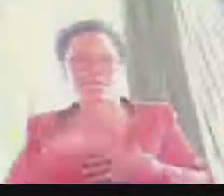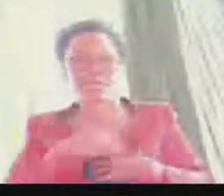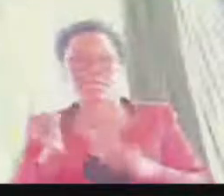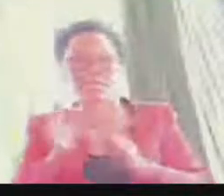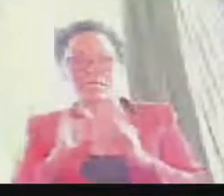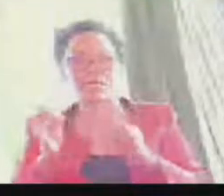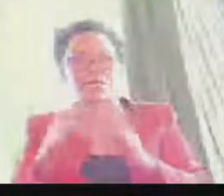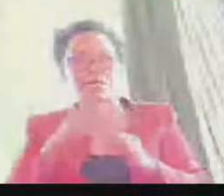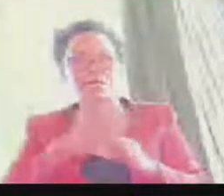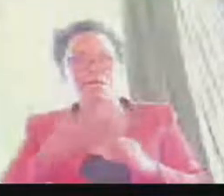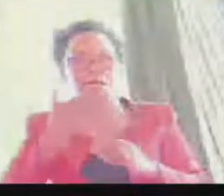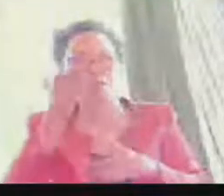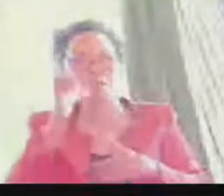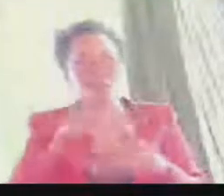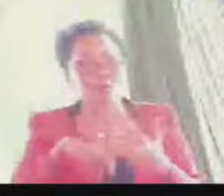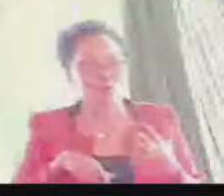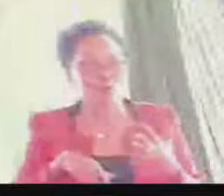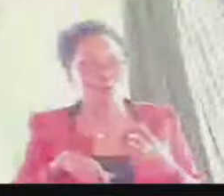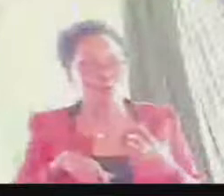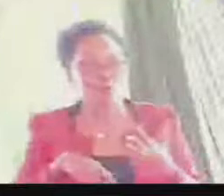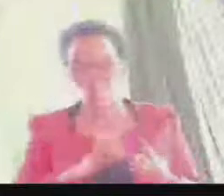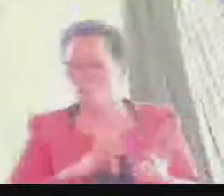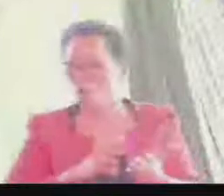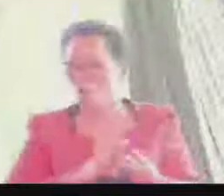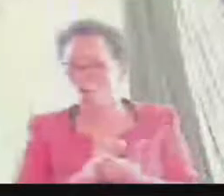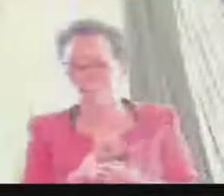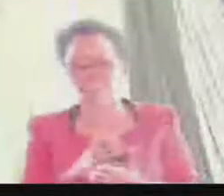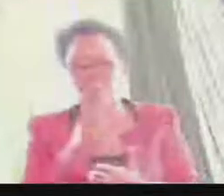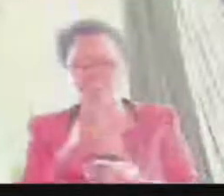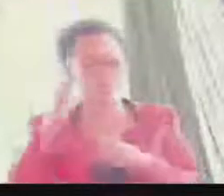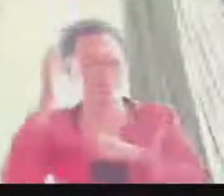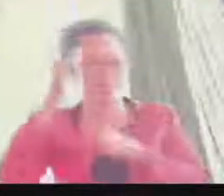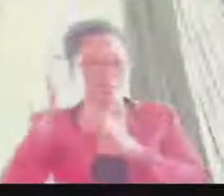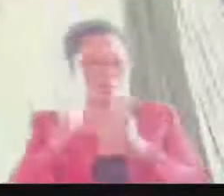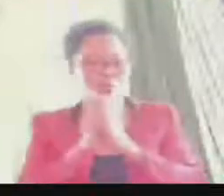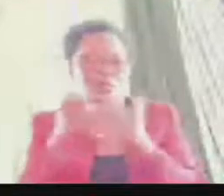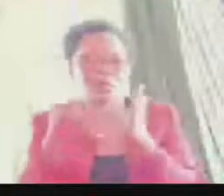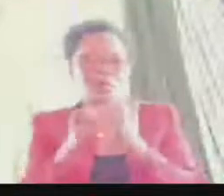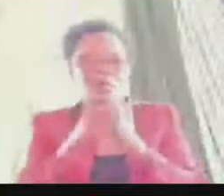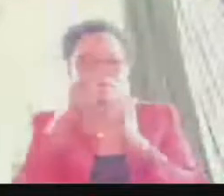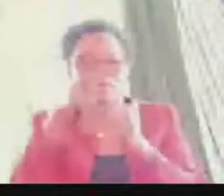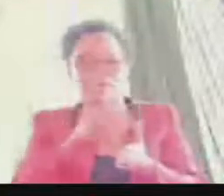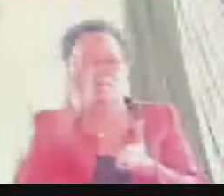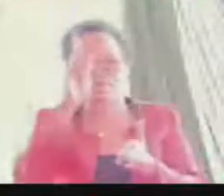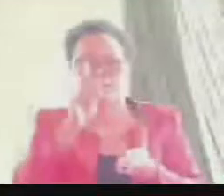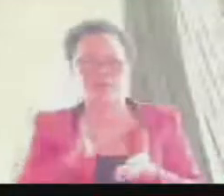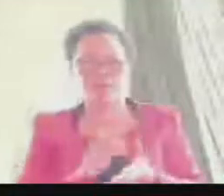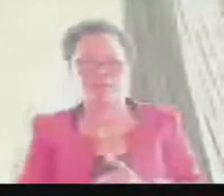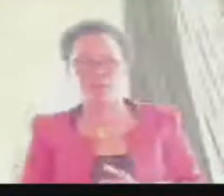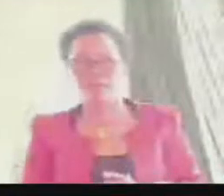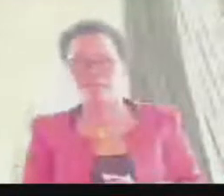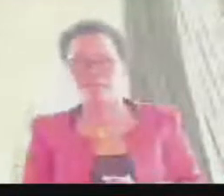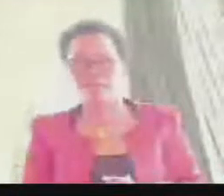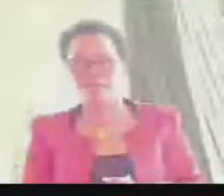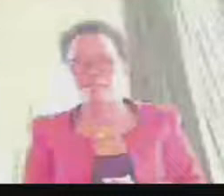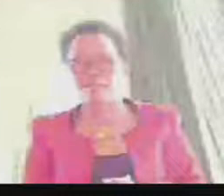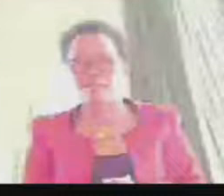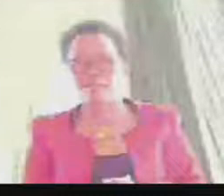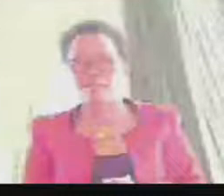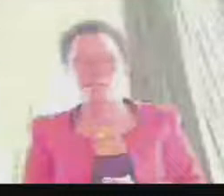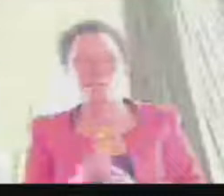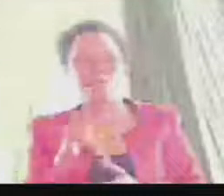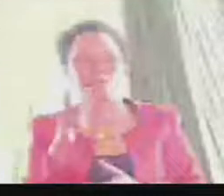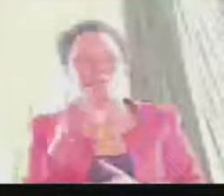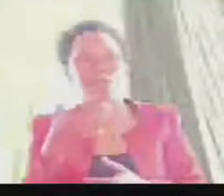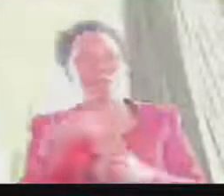answer is this. Honestly, it will all depend on the problem itself. Okay. There are many decisions of the Supreme